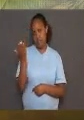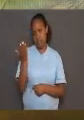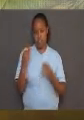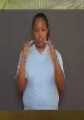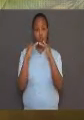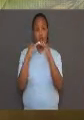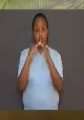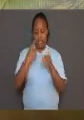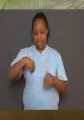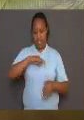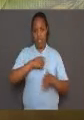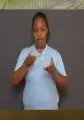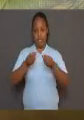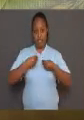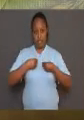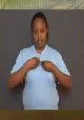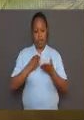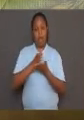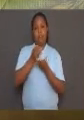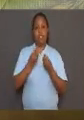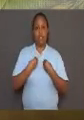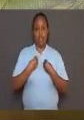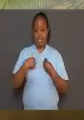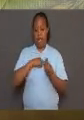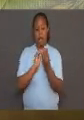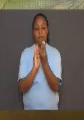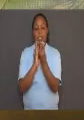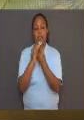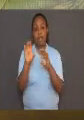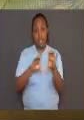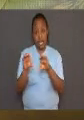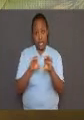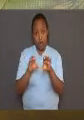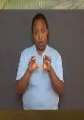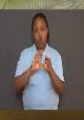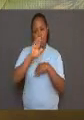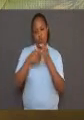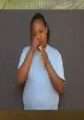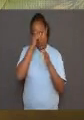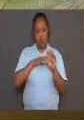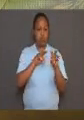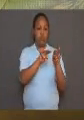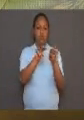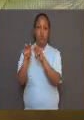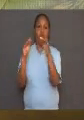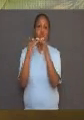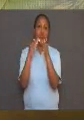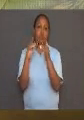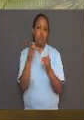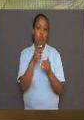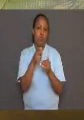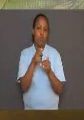equality gives us the right to be treated the same as others.